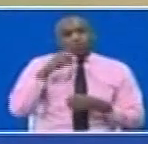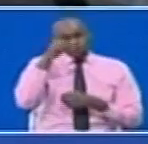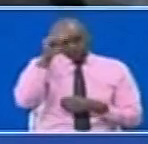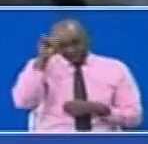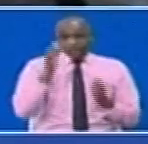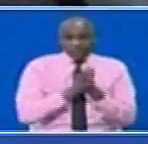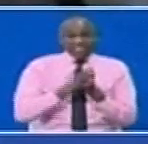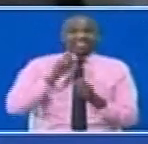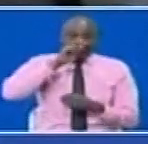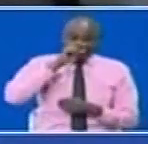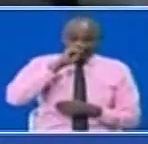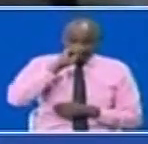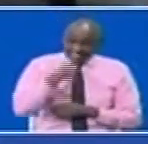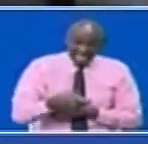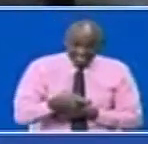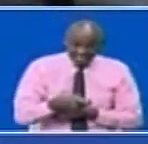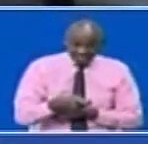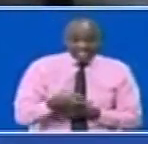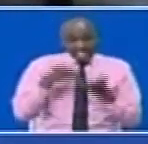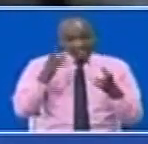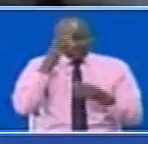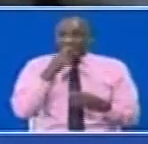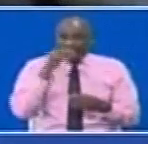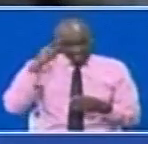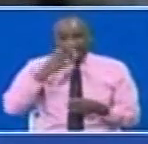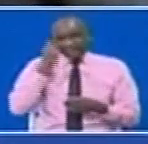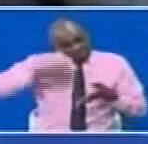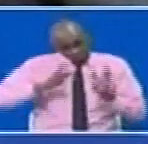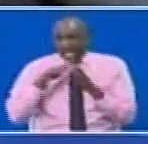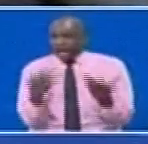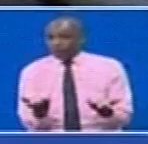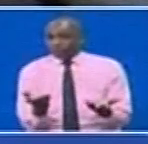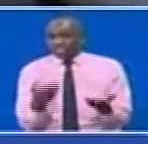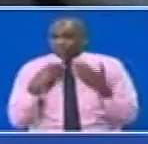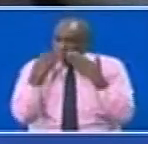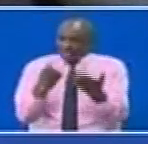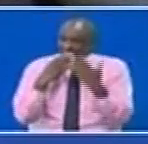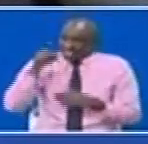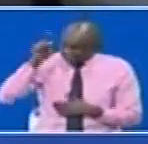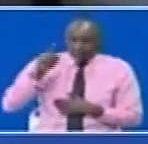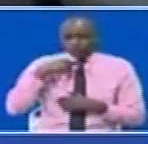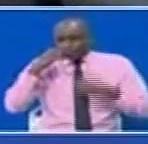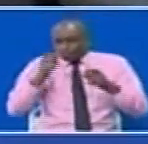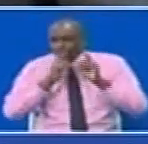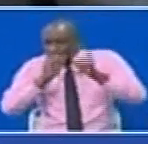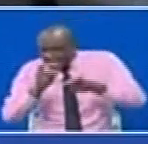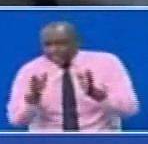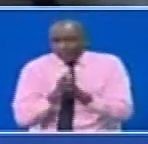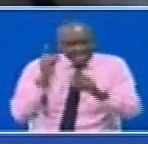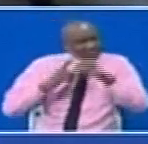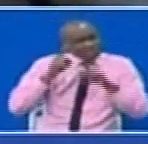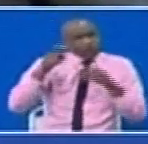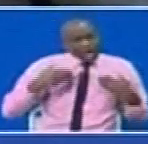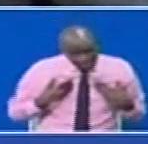Turkey. Right now, I think the best way out is to tap into the talent and exposure and experience